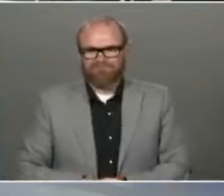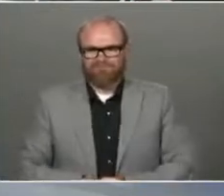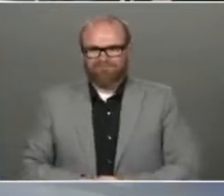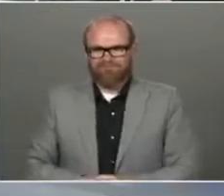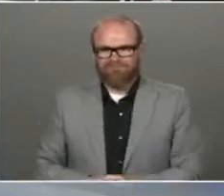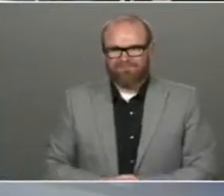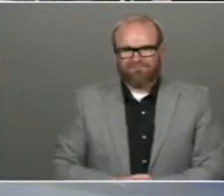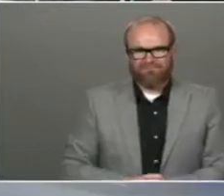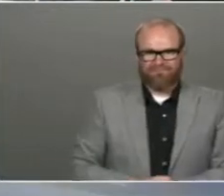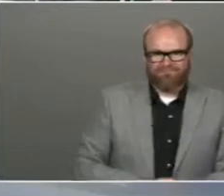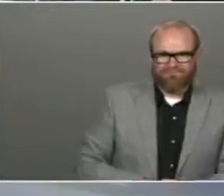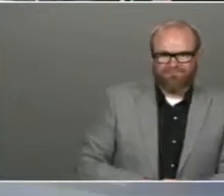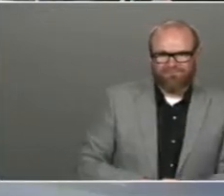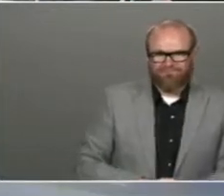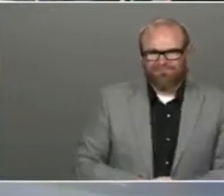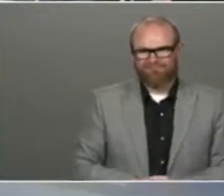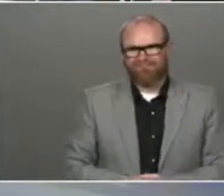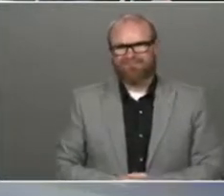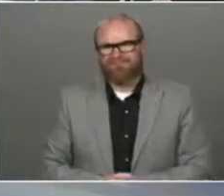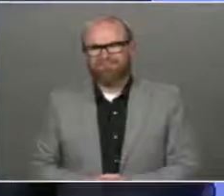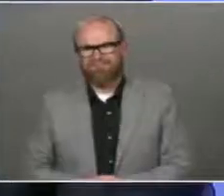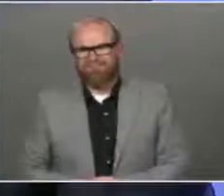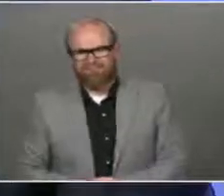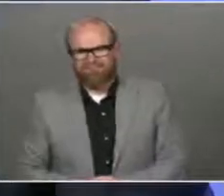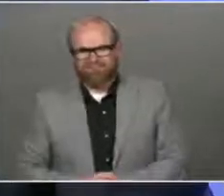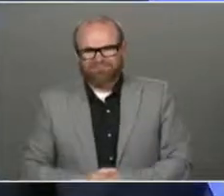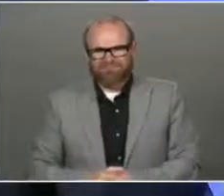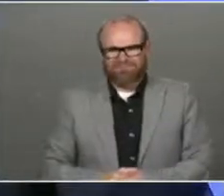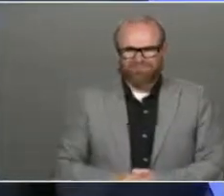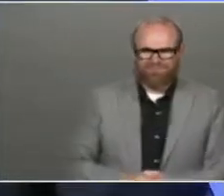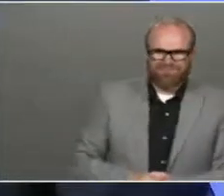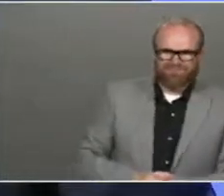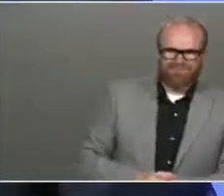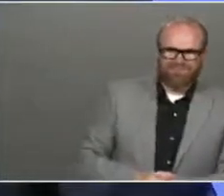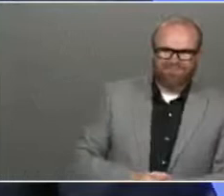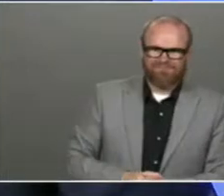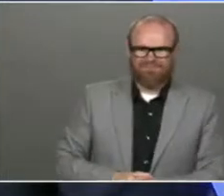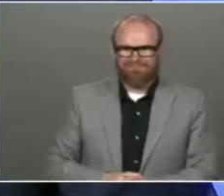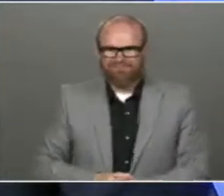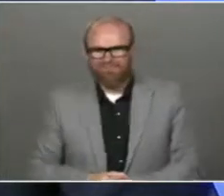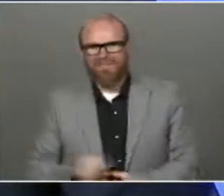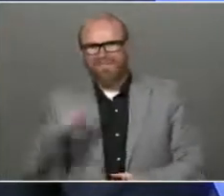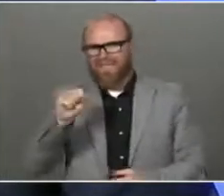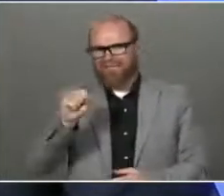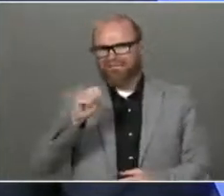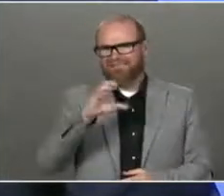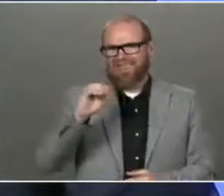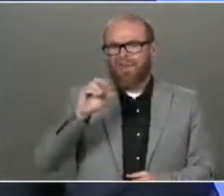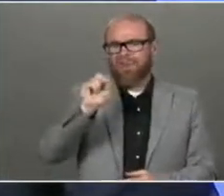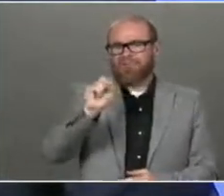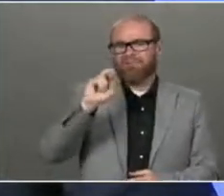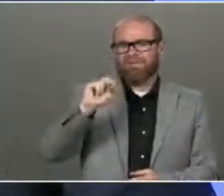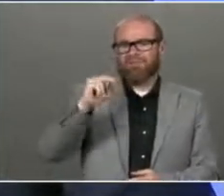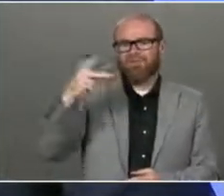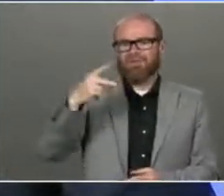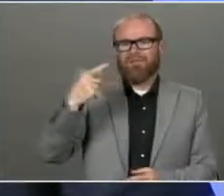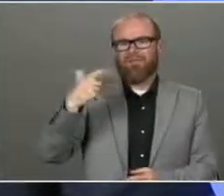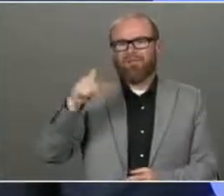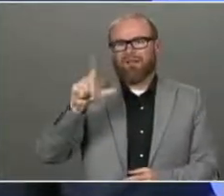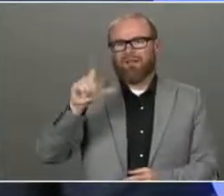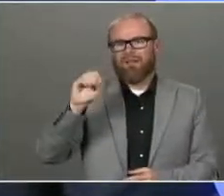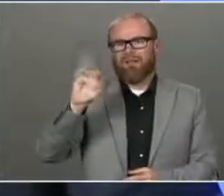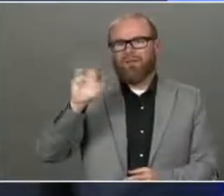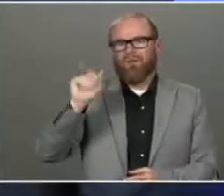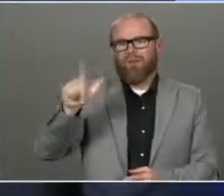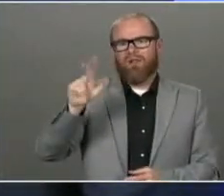over this letter from the Treasury. It has your name on it. I'm not sure if you're familiar with it, the S&P Global Ratings letter. What do you make of that and why